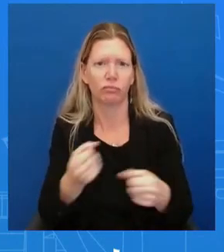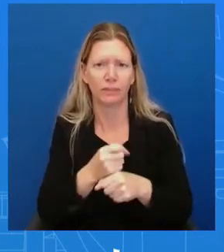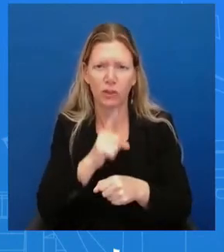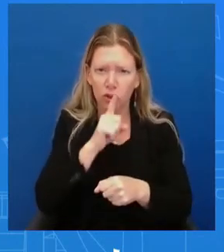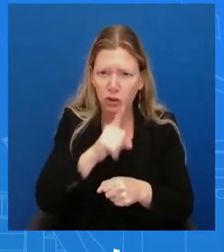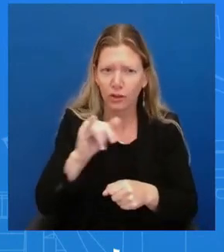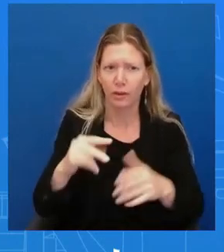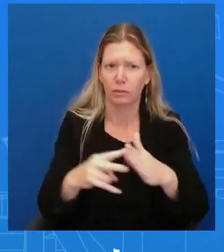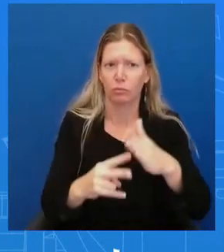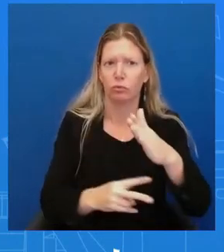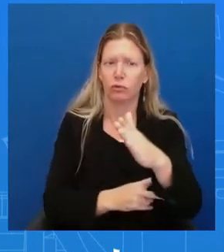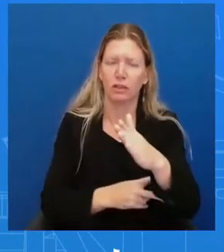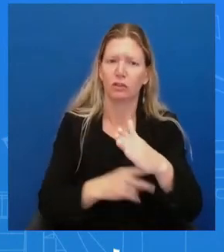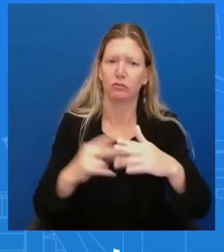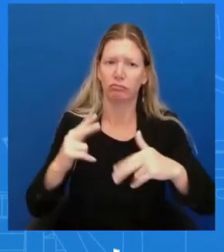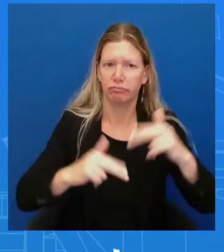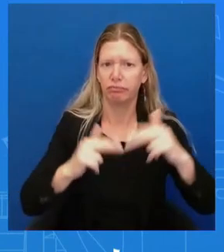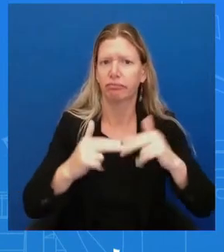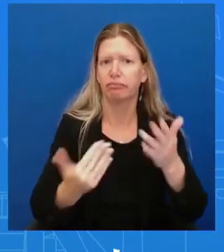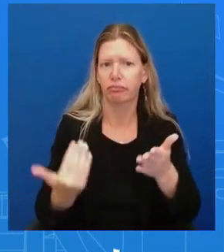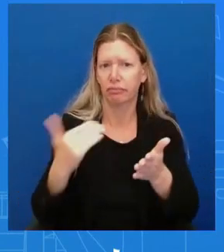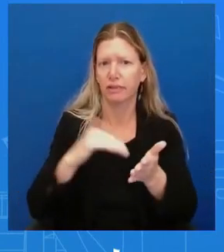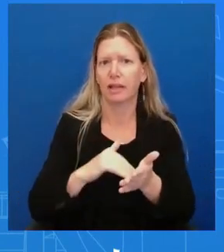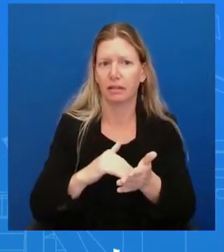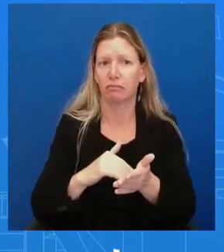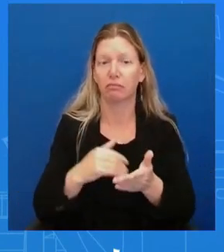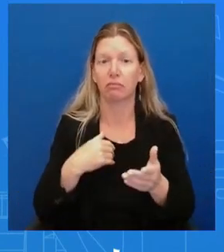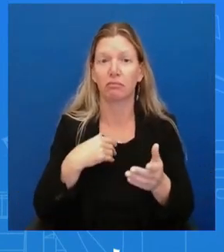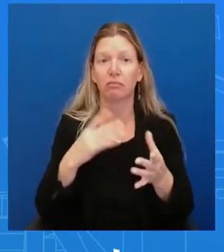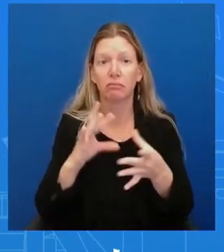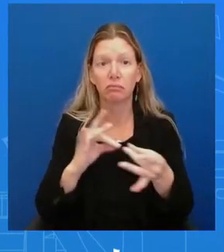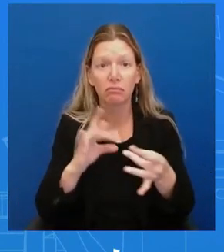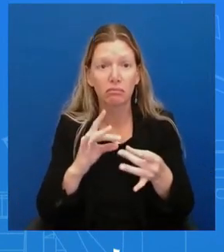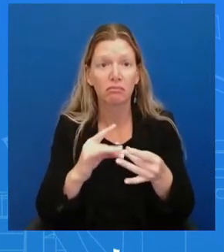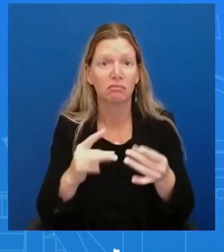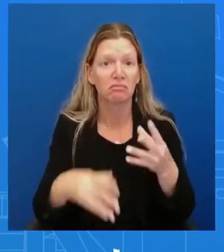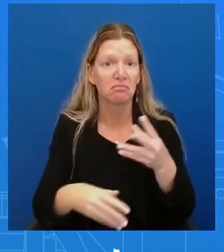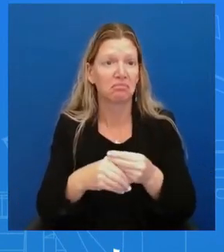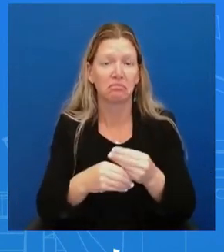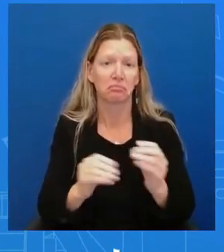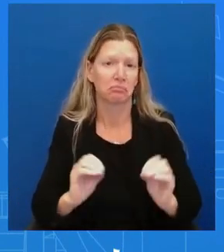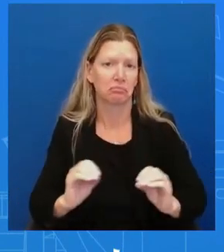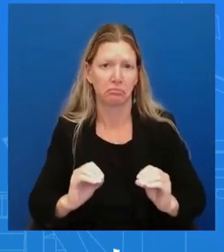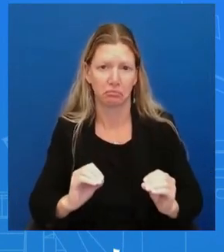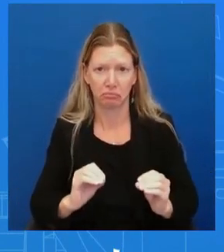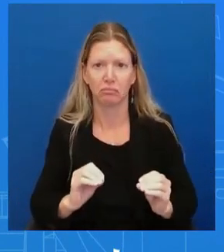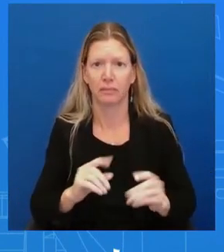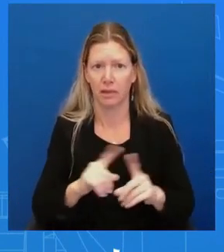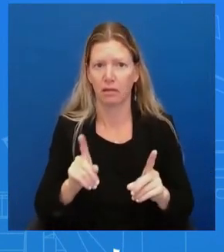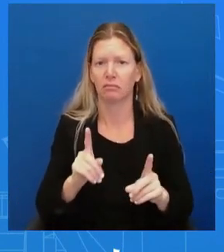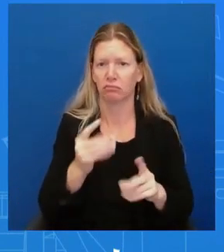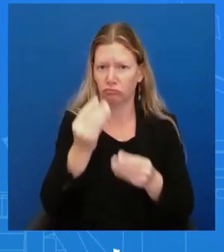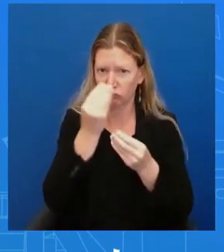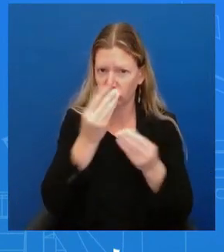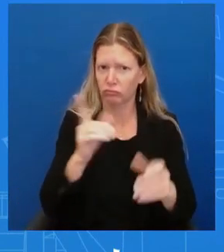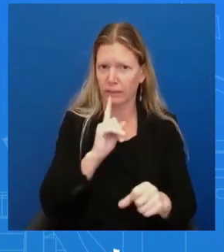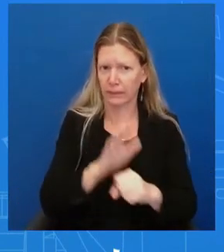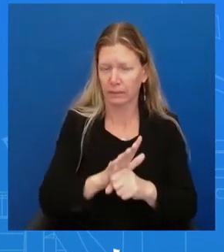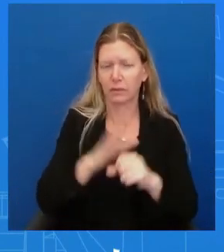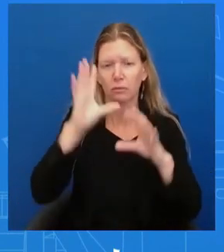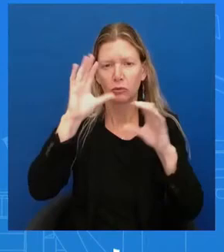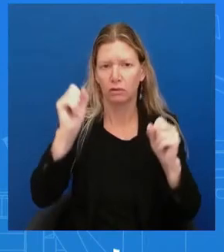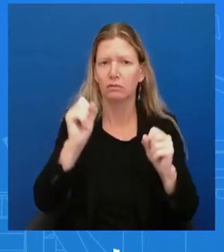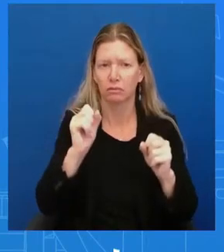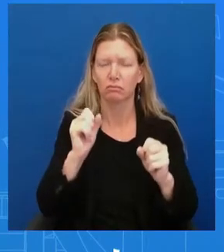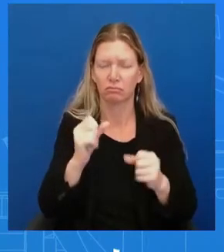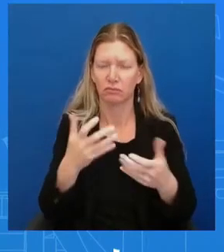anything further to share on congressional conversation, but that's a commitment that the president has made. Okay. Thanks, Karine.